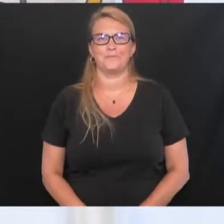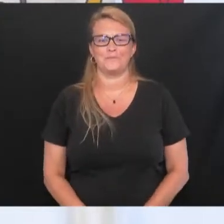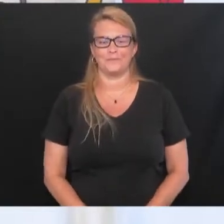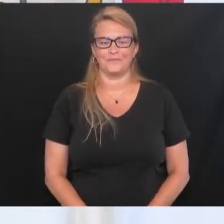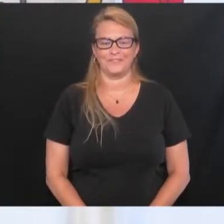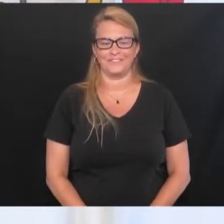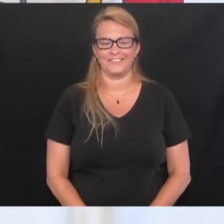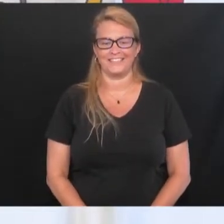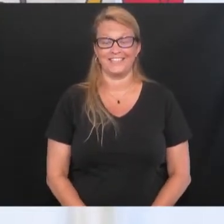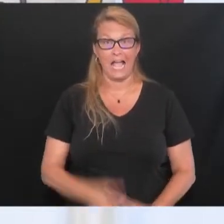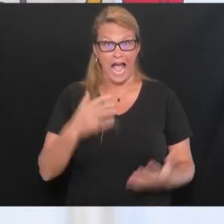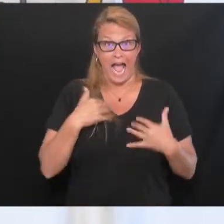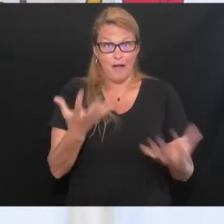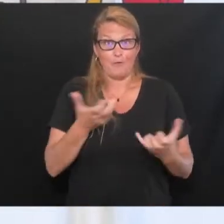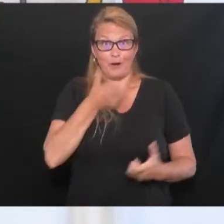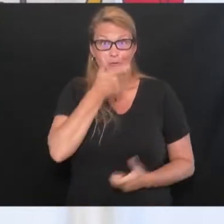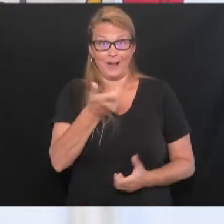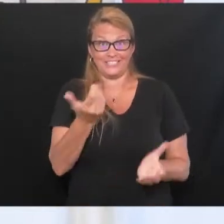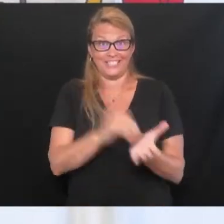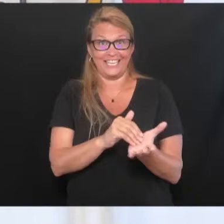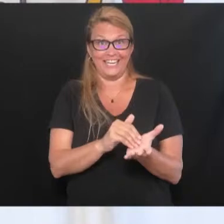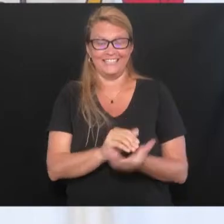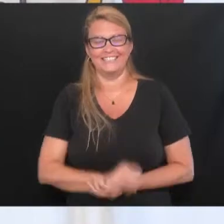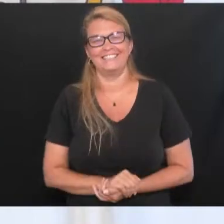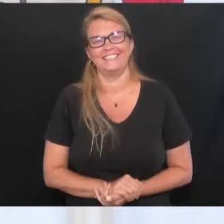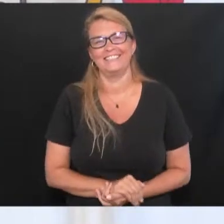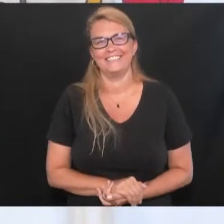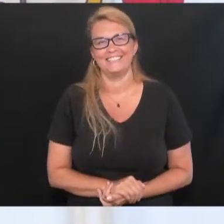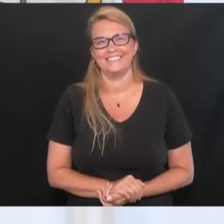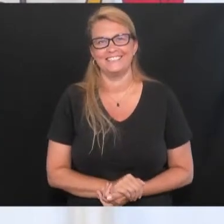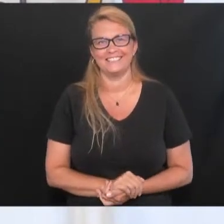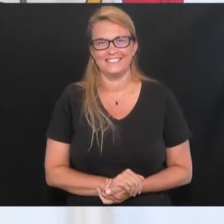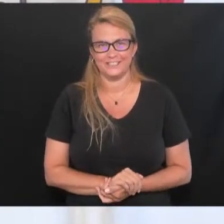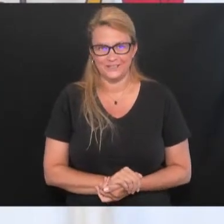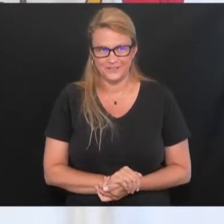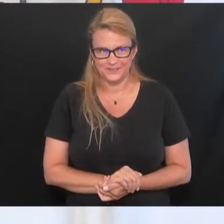I'm going to sure watch it again. I'll promise you that.